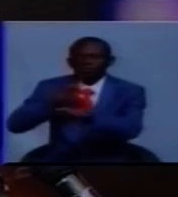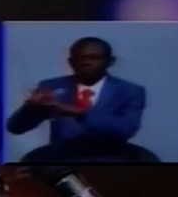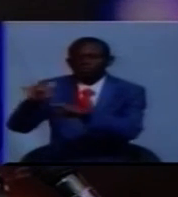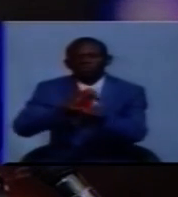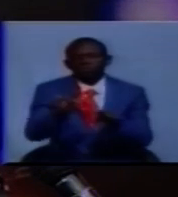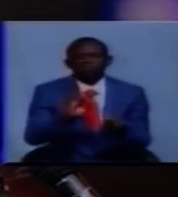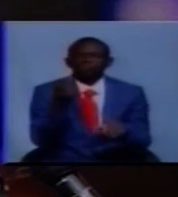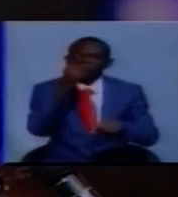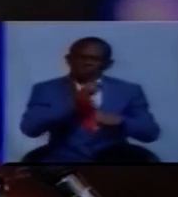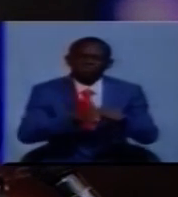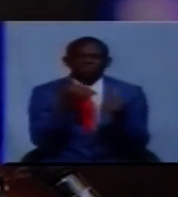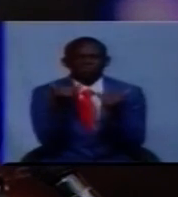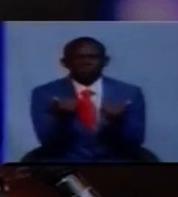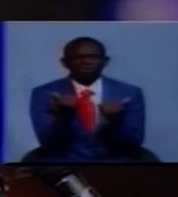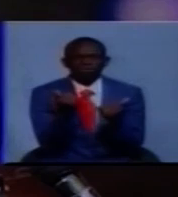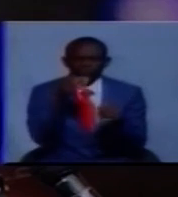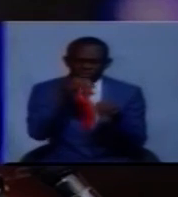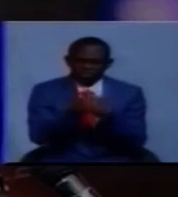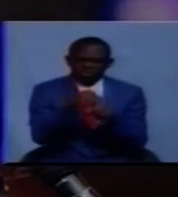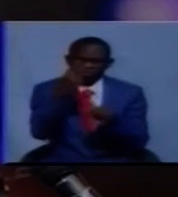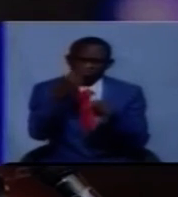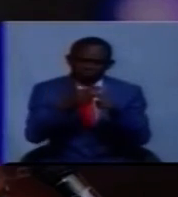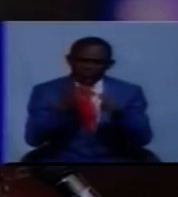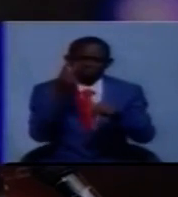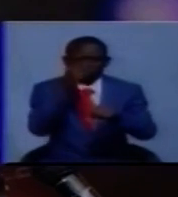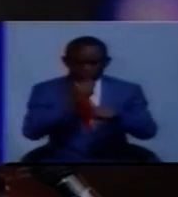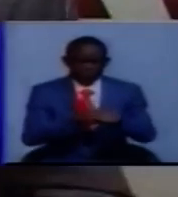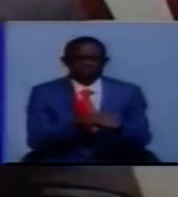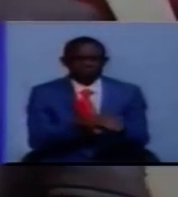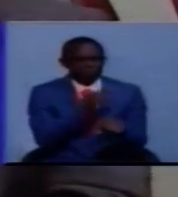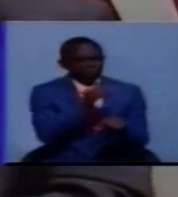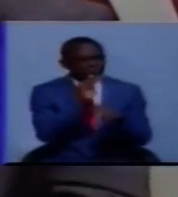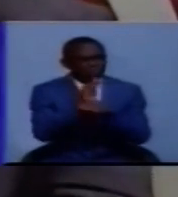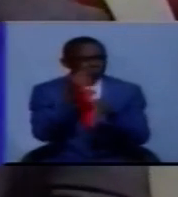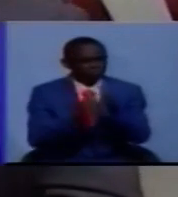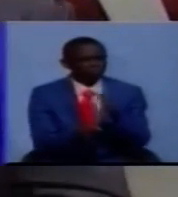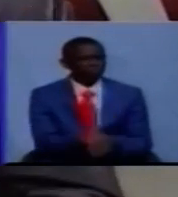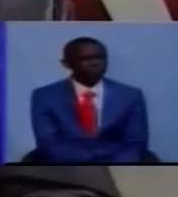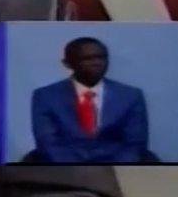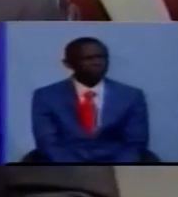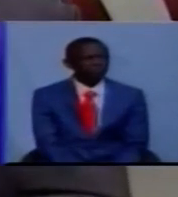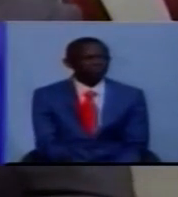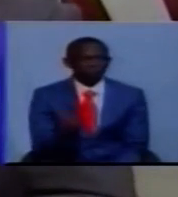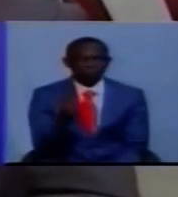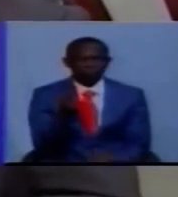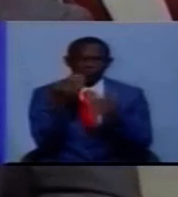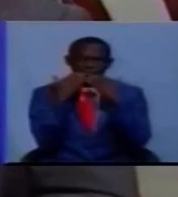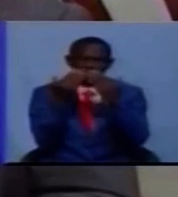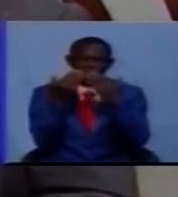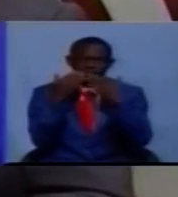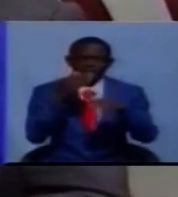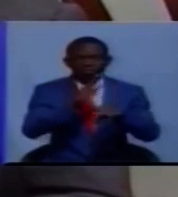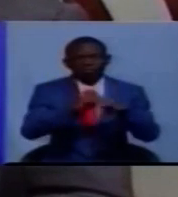happening in less than 2 months. Oh, thank you very much. First, I would like to thank you for inviting me on this program